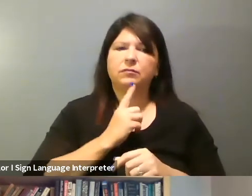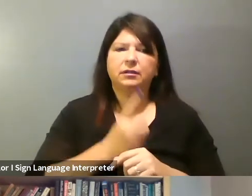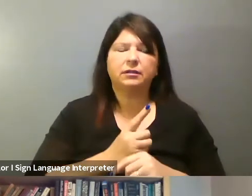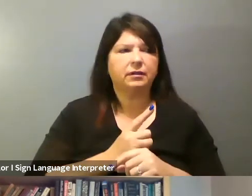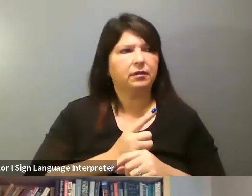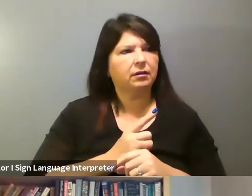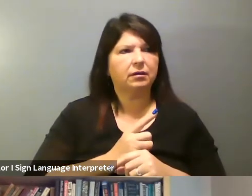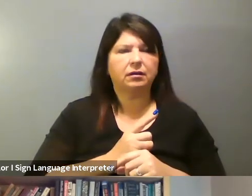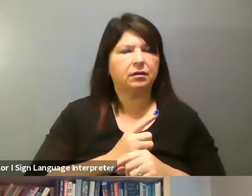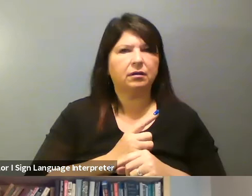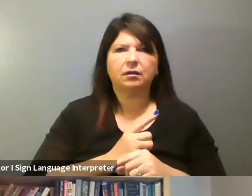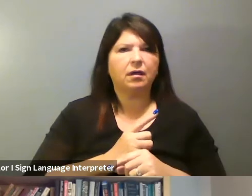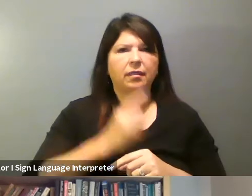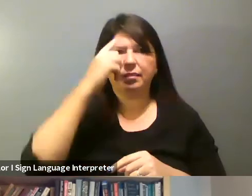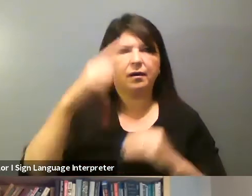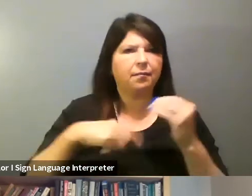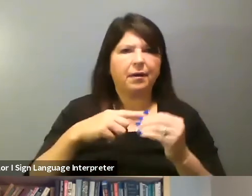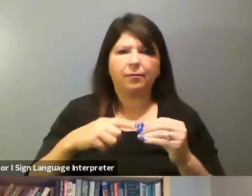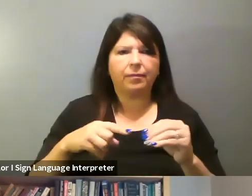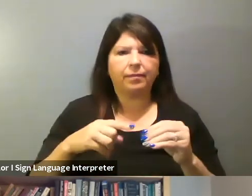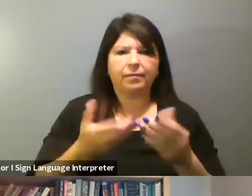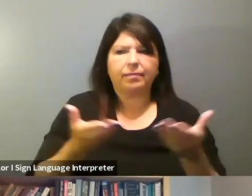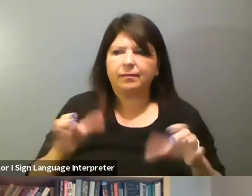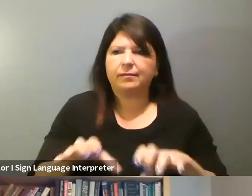over a hospital and coming up with such